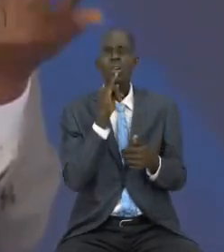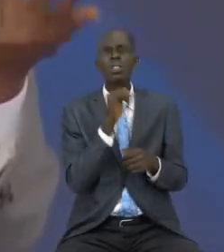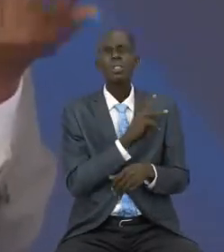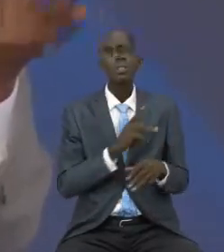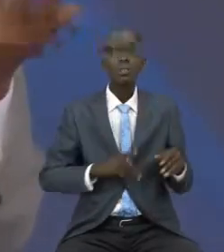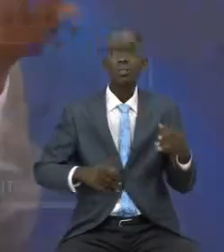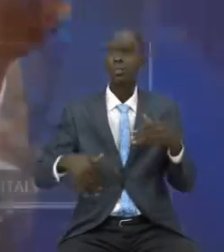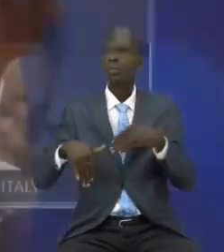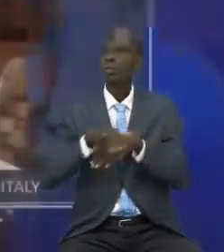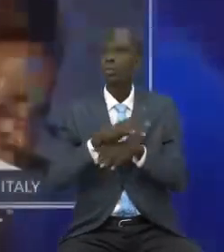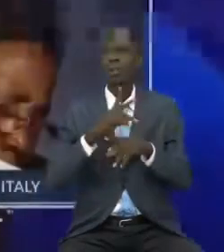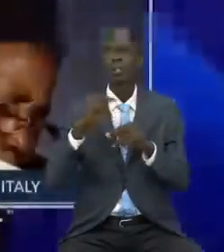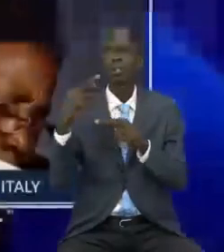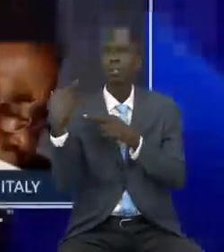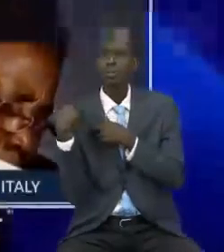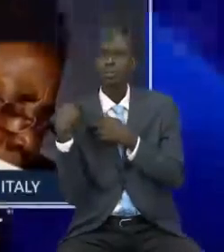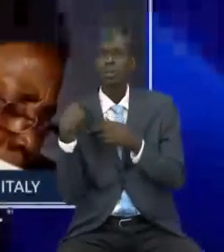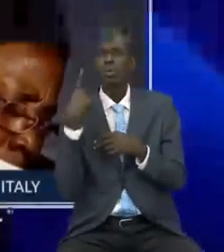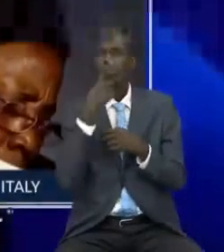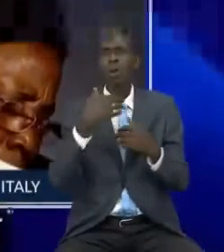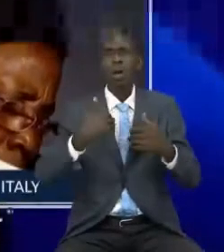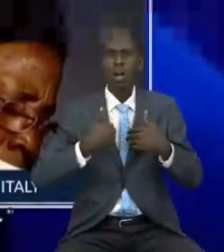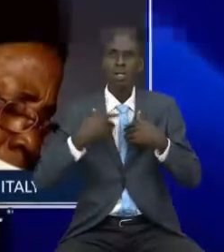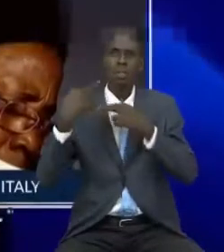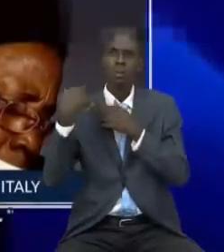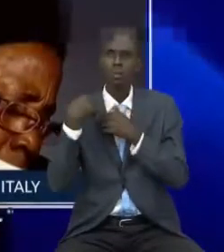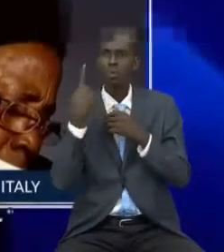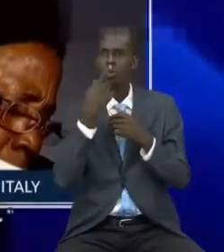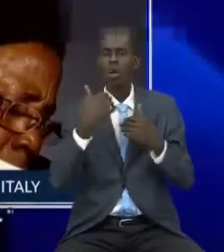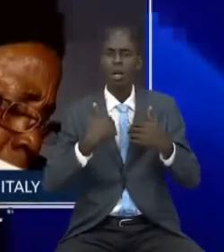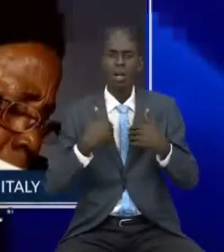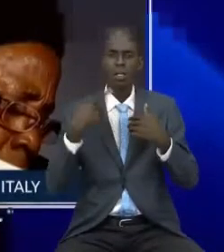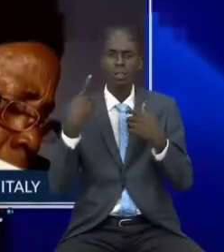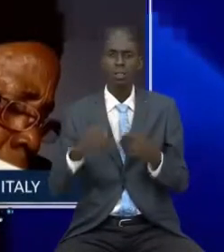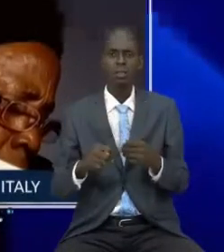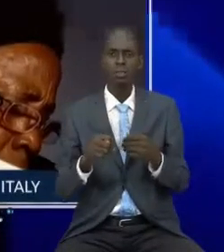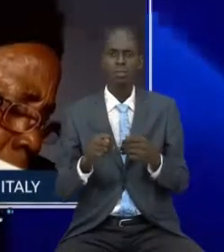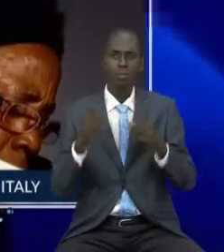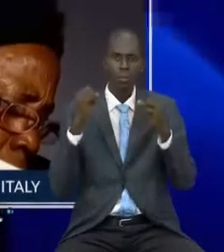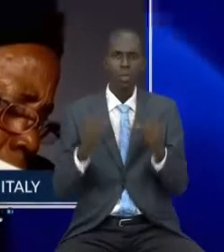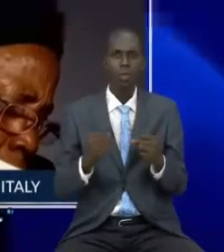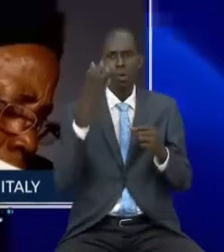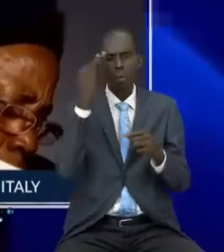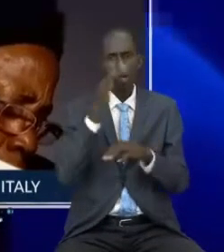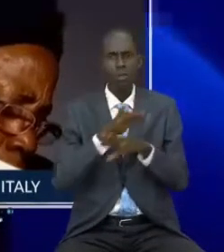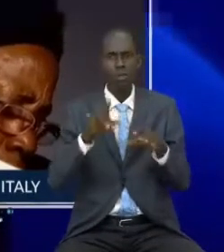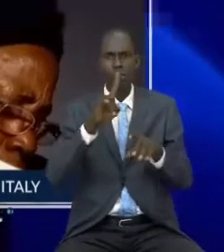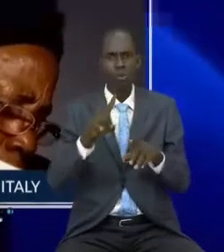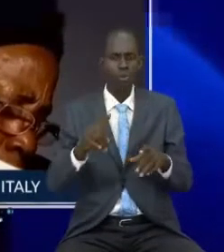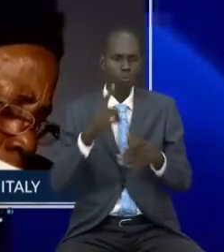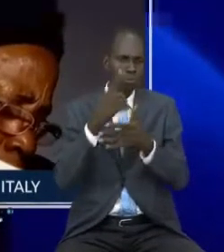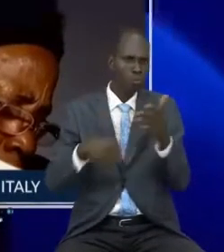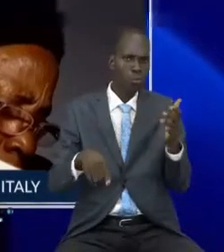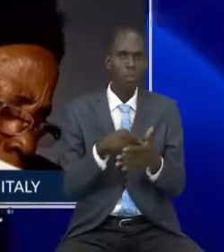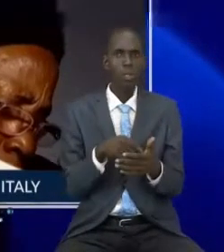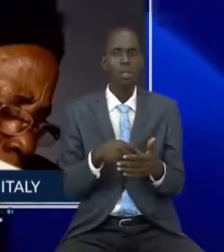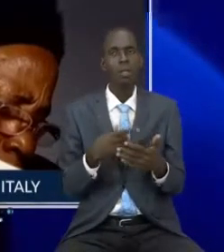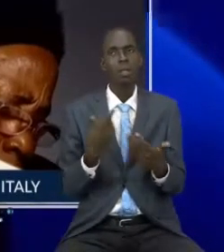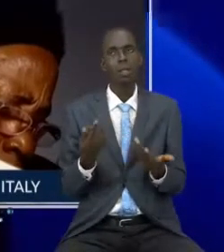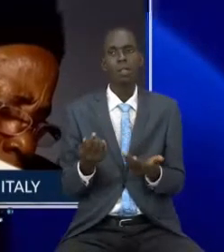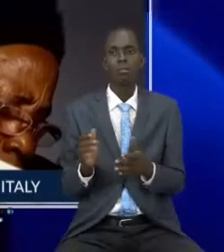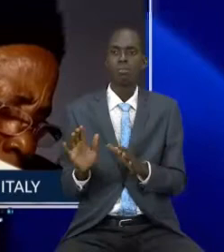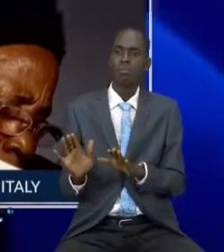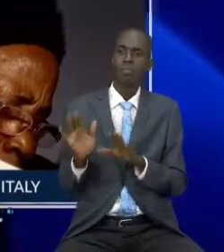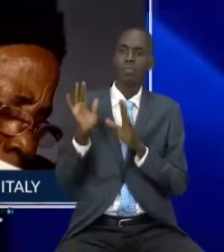the responsibility? Who has the duty? The king. Why didn't you challenge them? He feared the